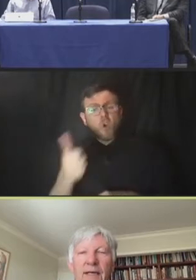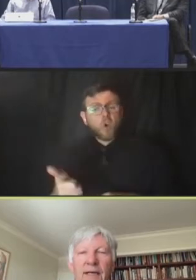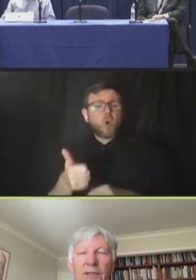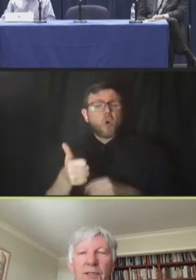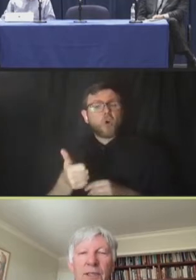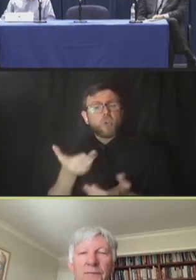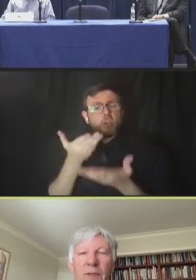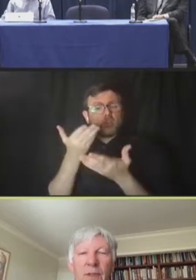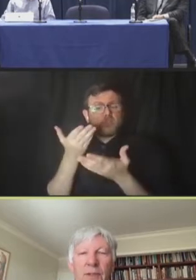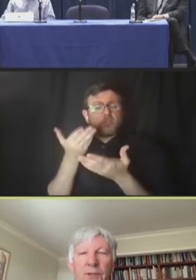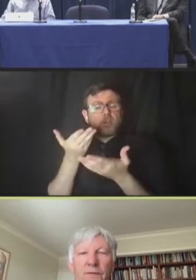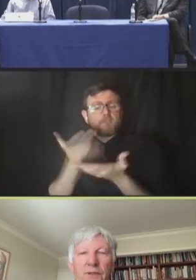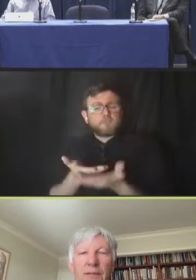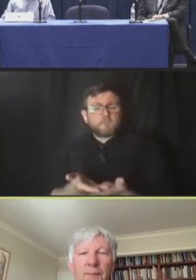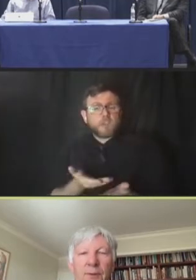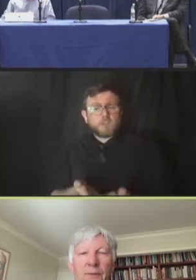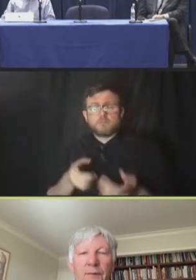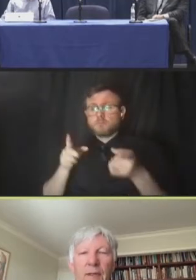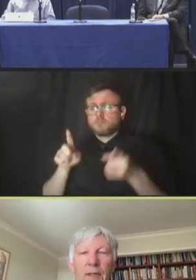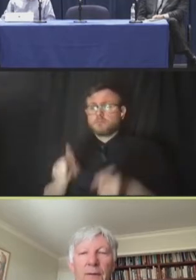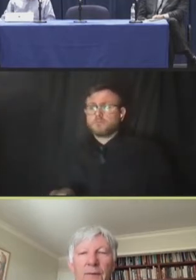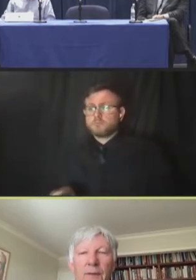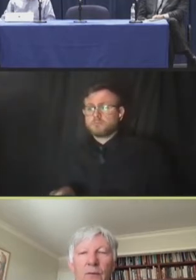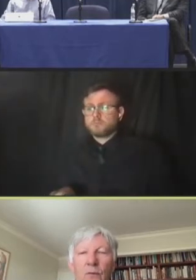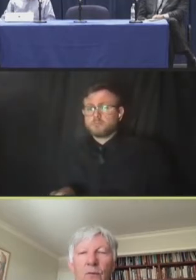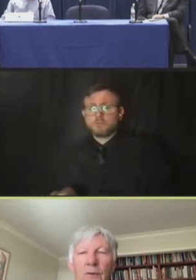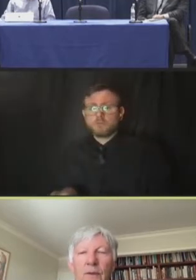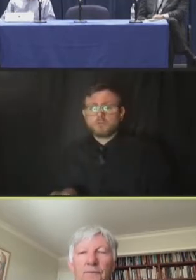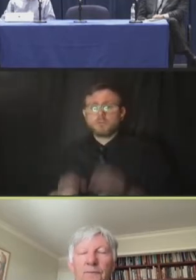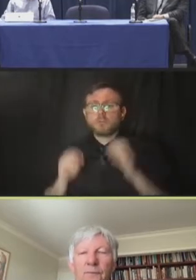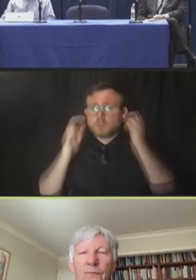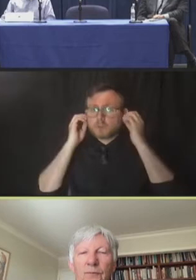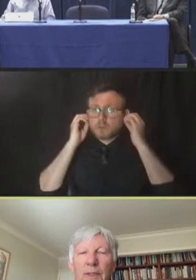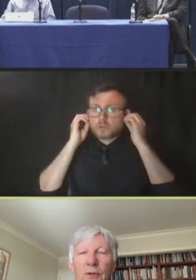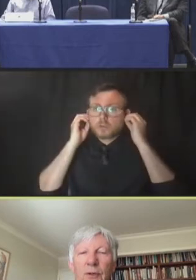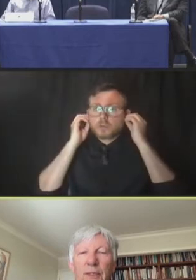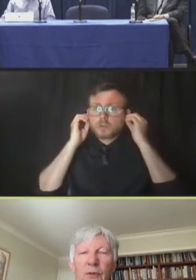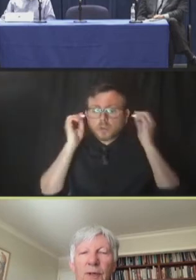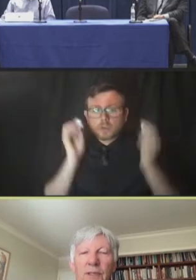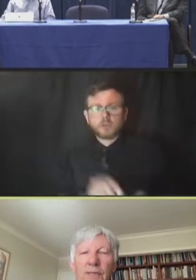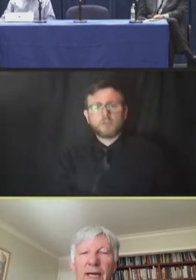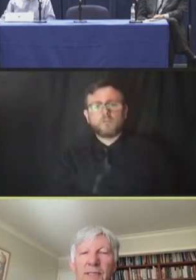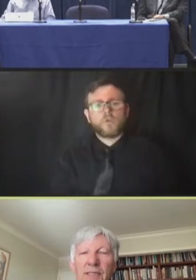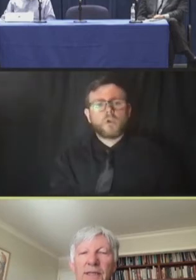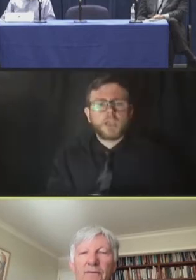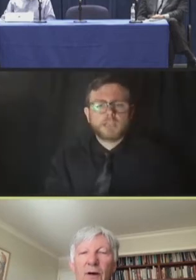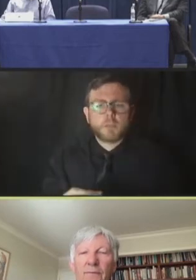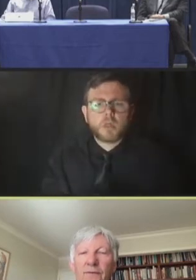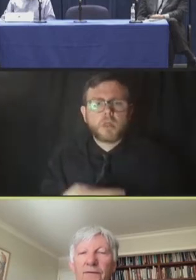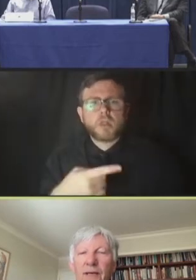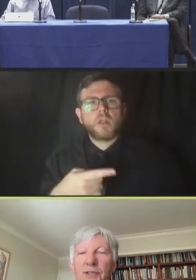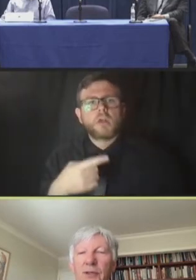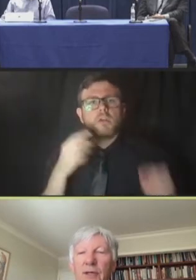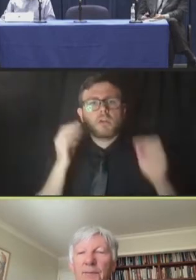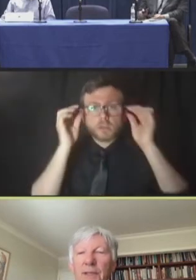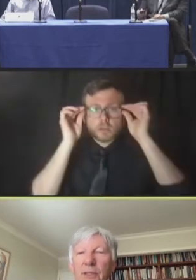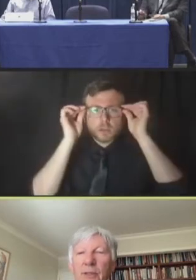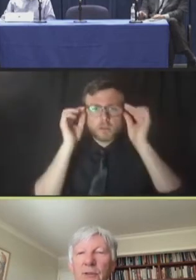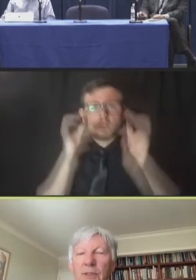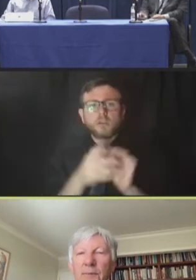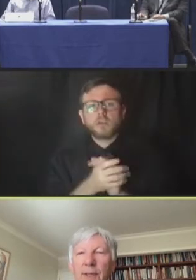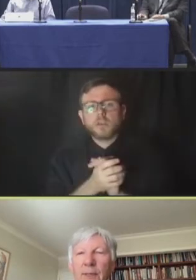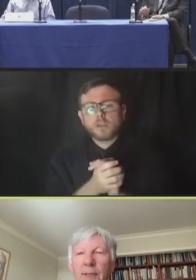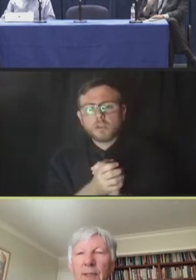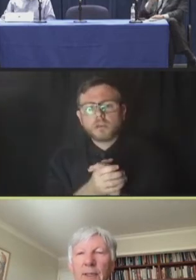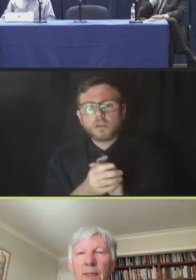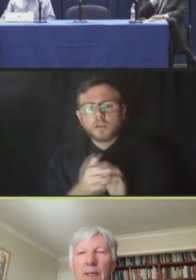safety and efficacy. So, for example, if we look at the question, vaccines have harmful effects that are not being disclosed